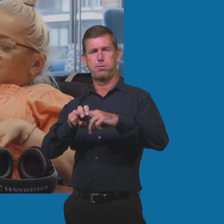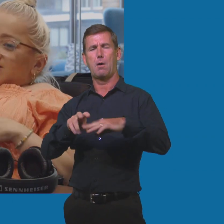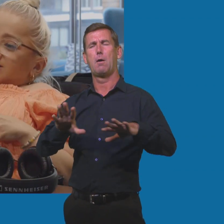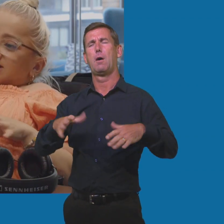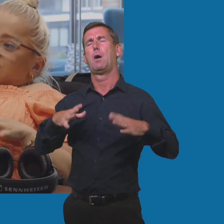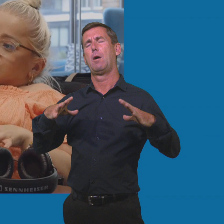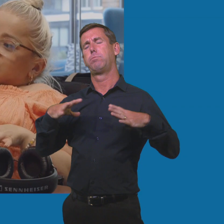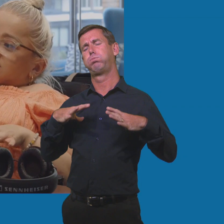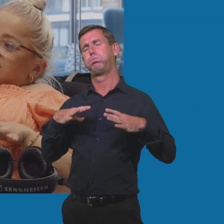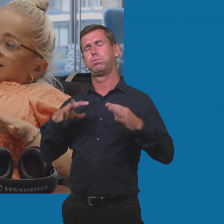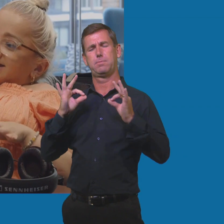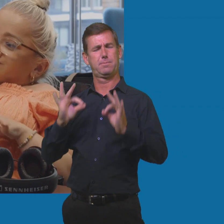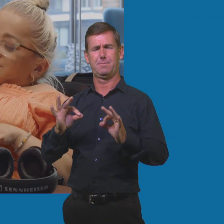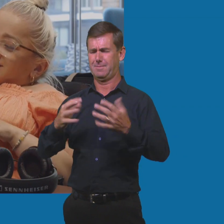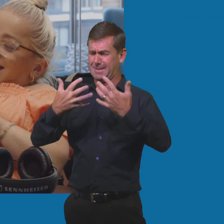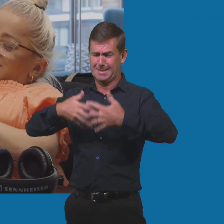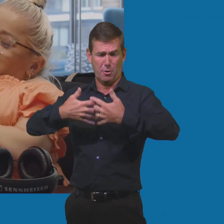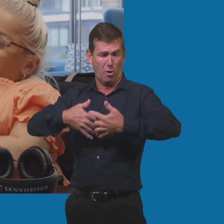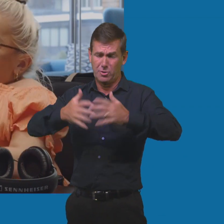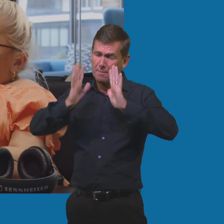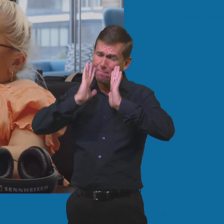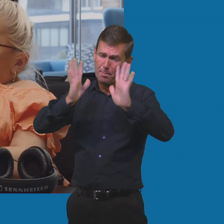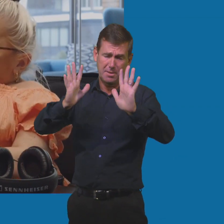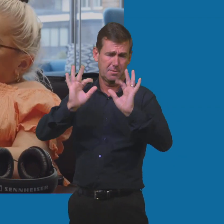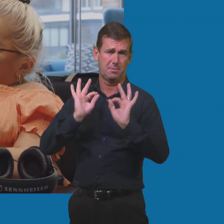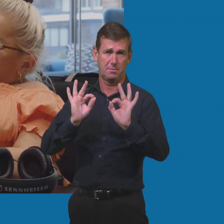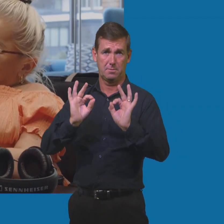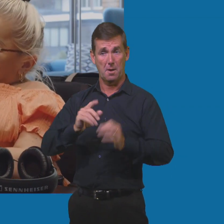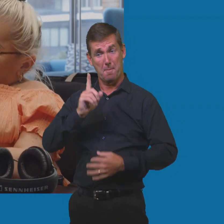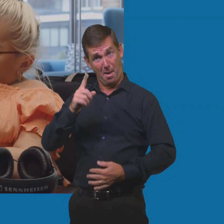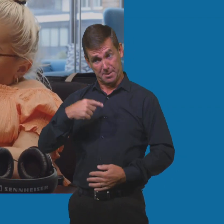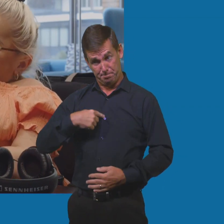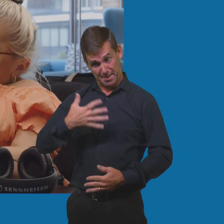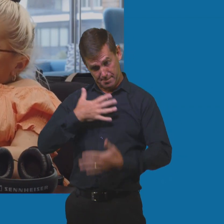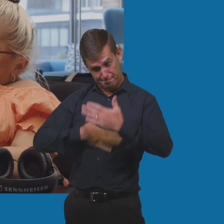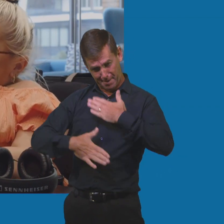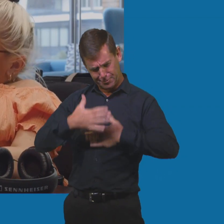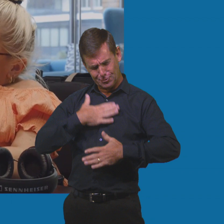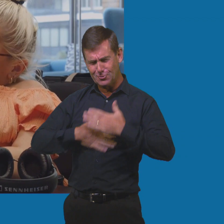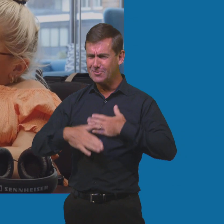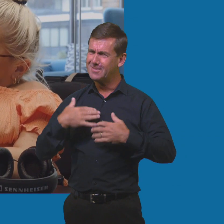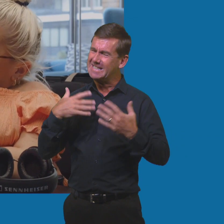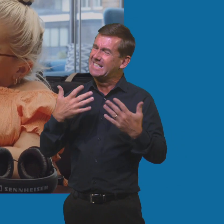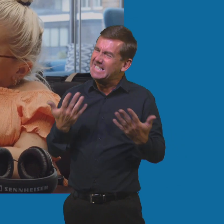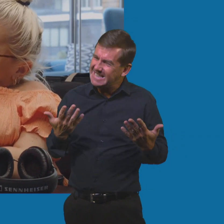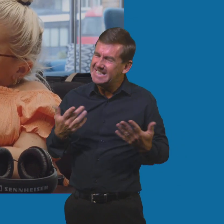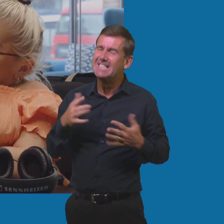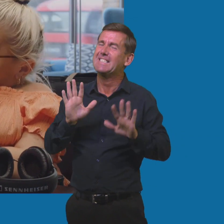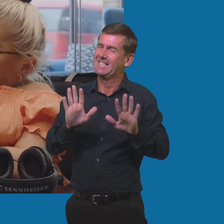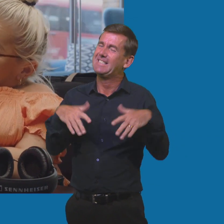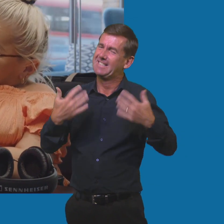pressure off. I think technology is fabulous. However, do I have patience for technology? That's probably a